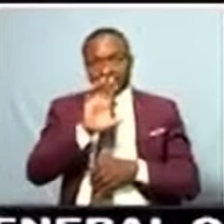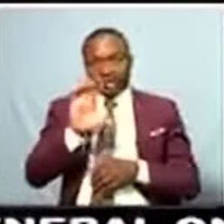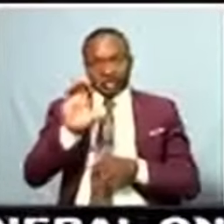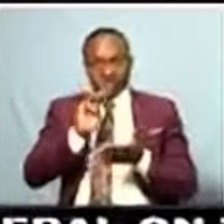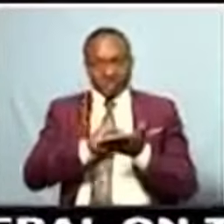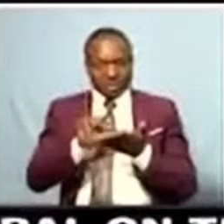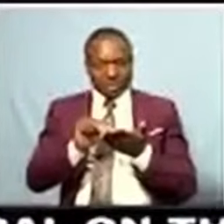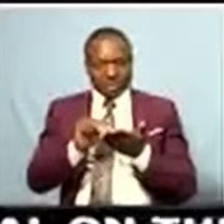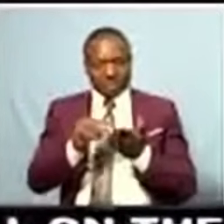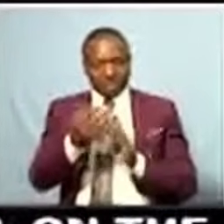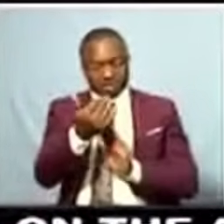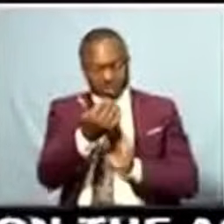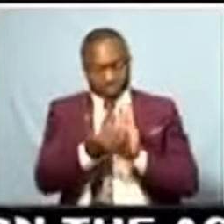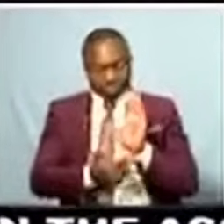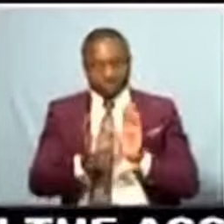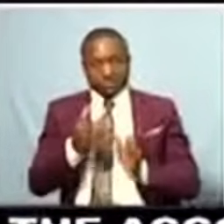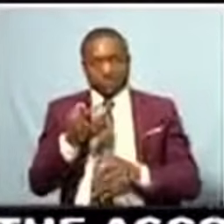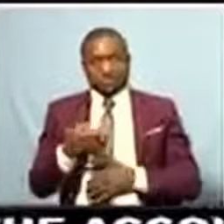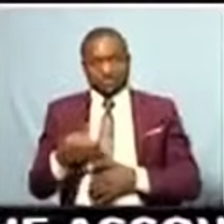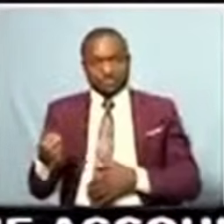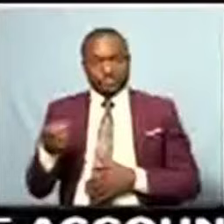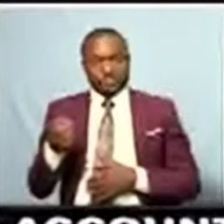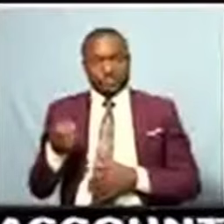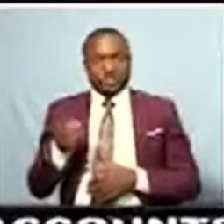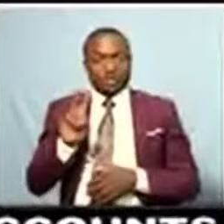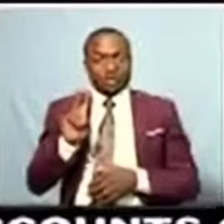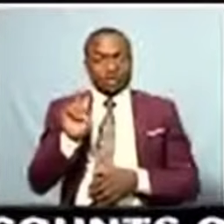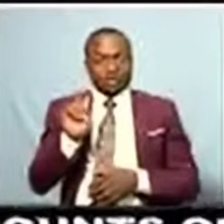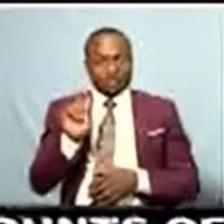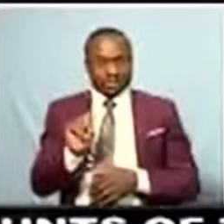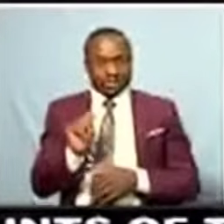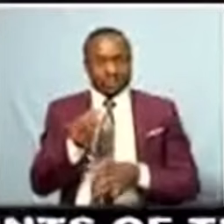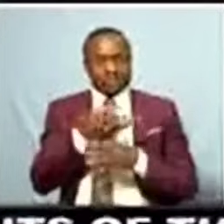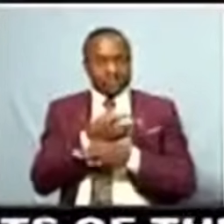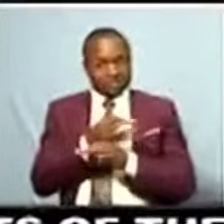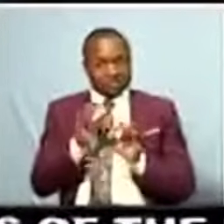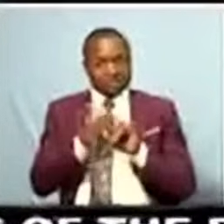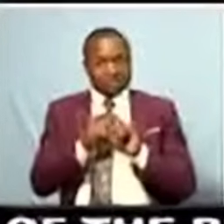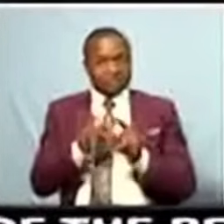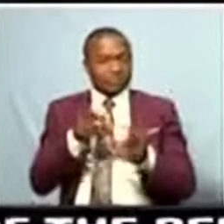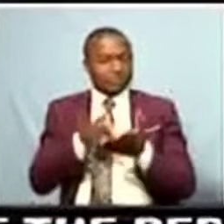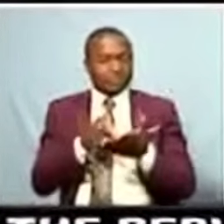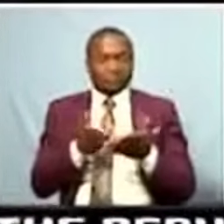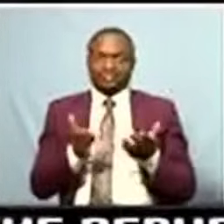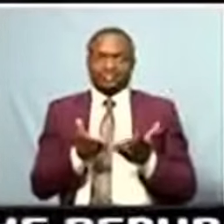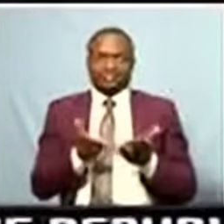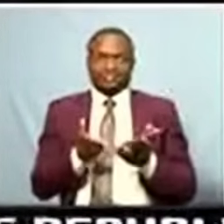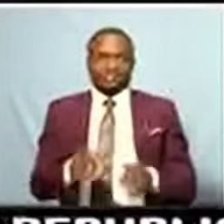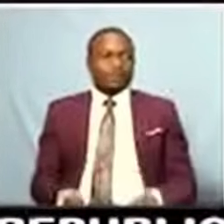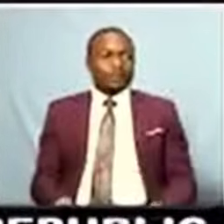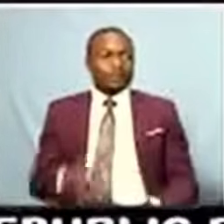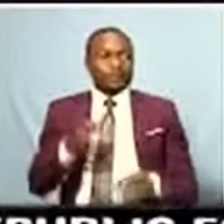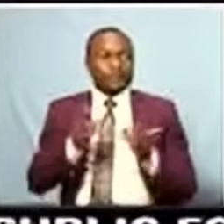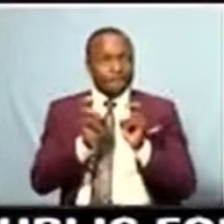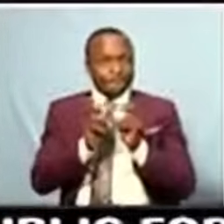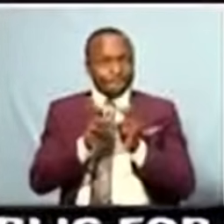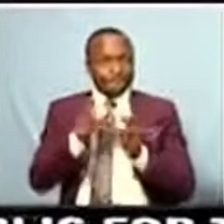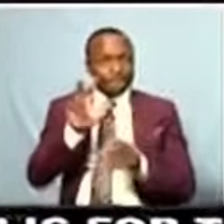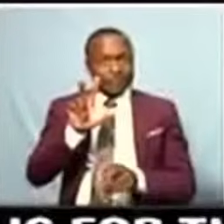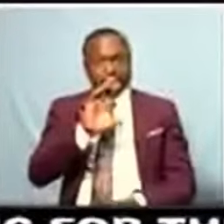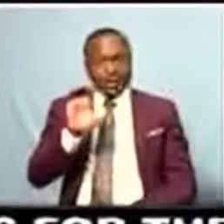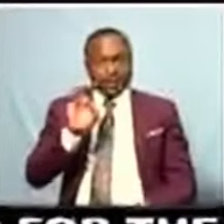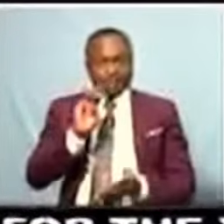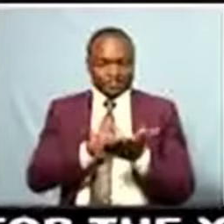the following equipment were probably VAT free or whatever, but there's no such a thing. So if the contract was 300